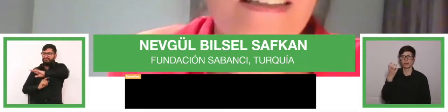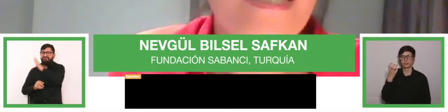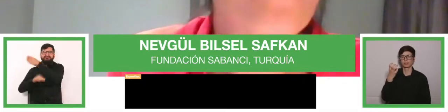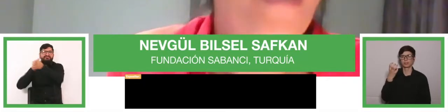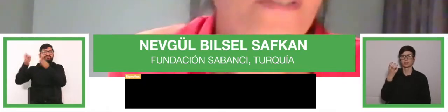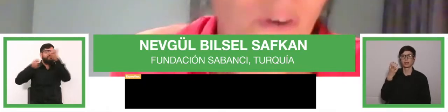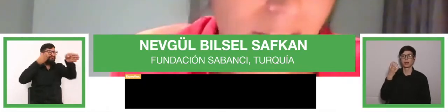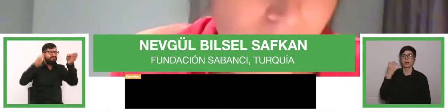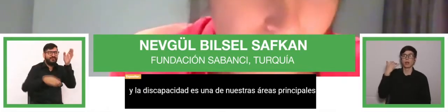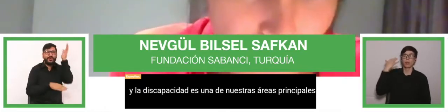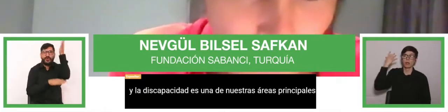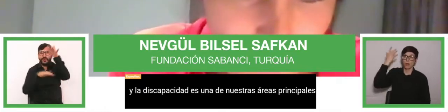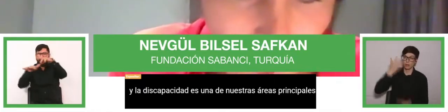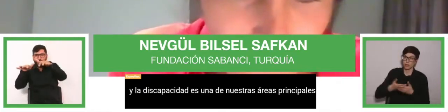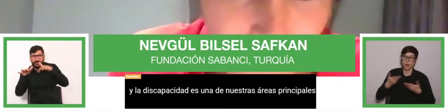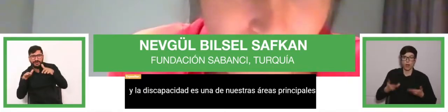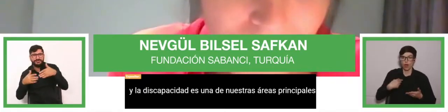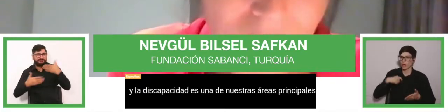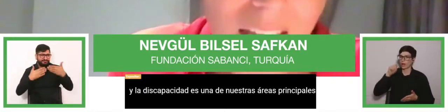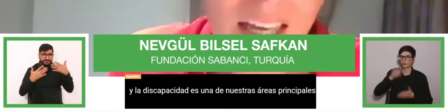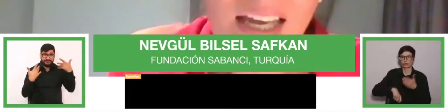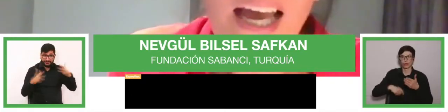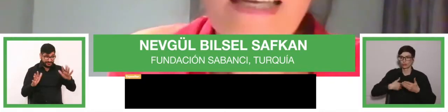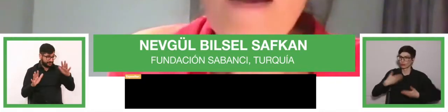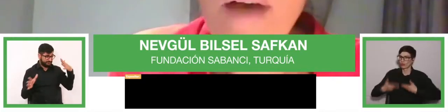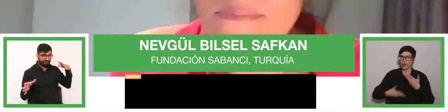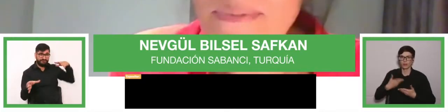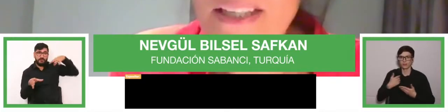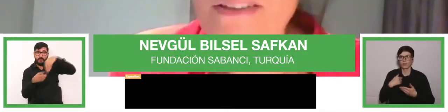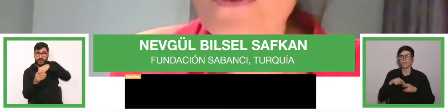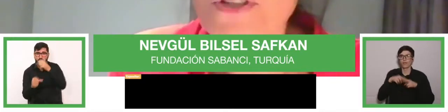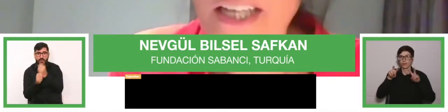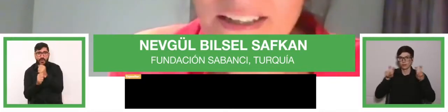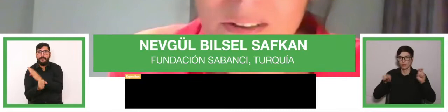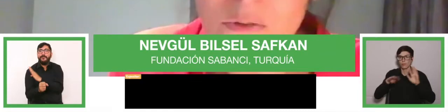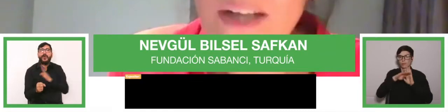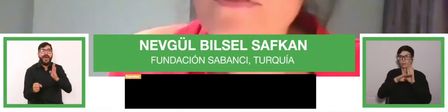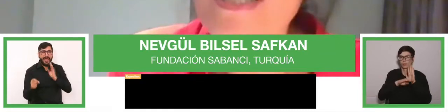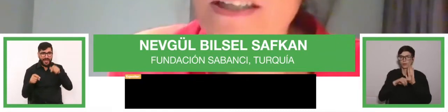the Impact Transfer Program. And I'm happy